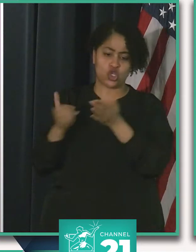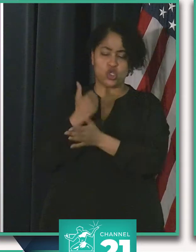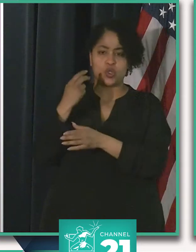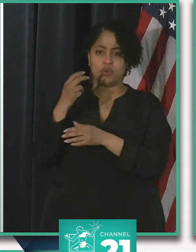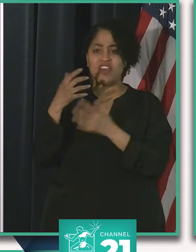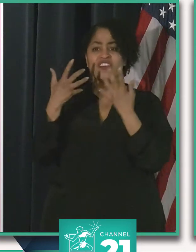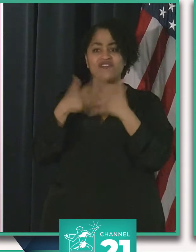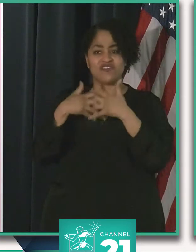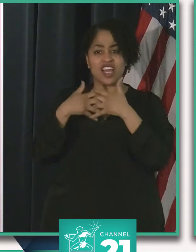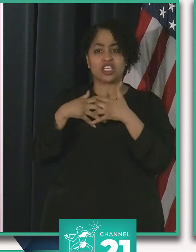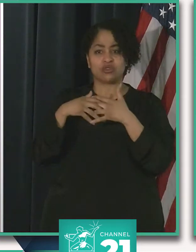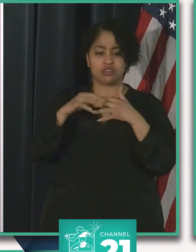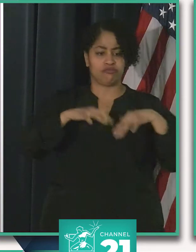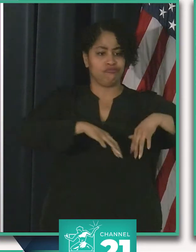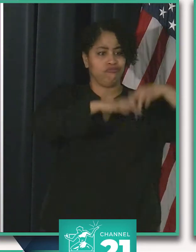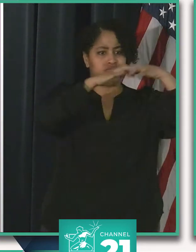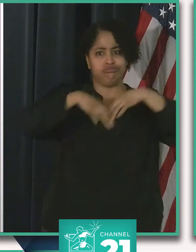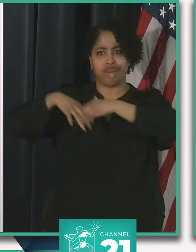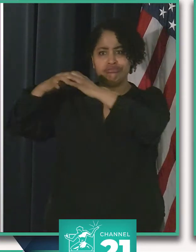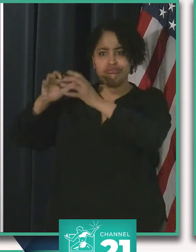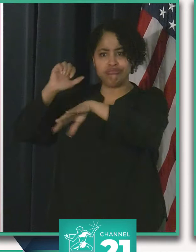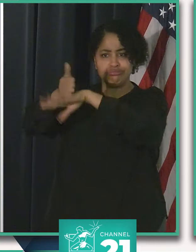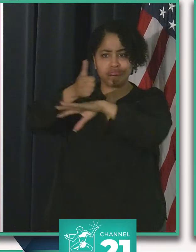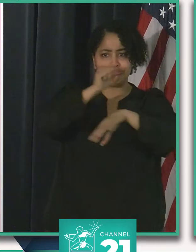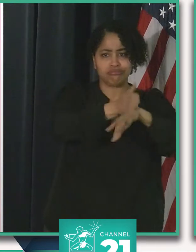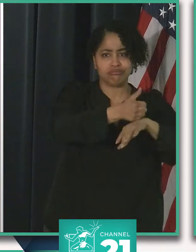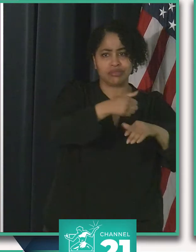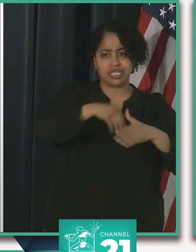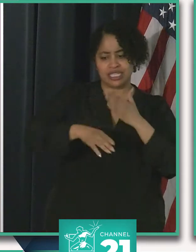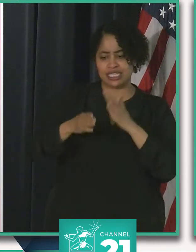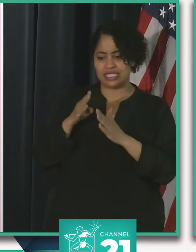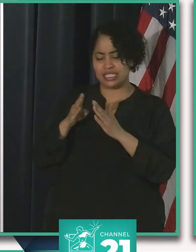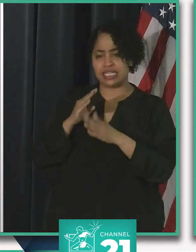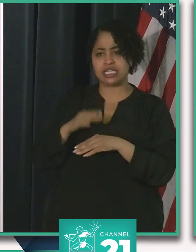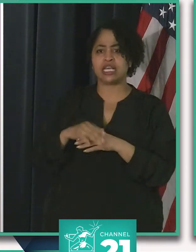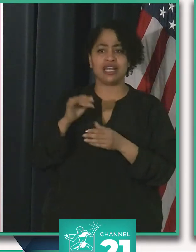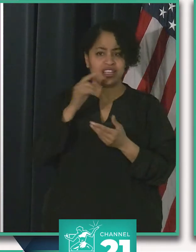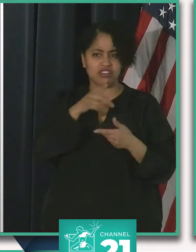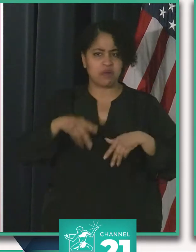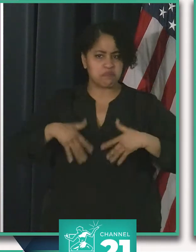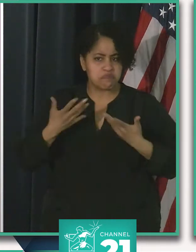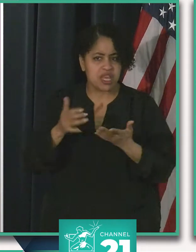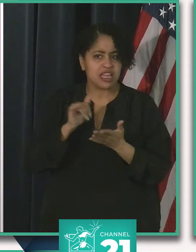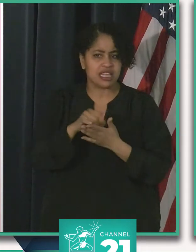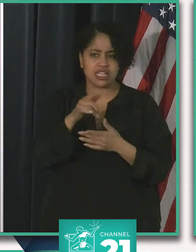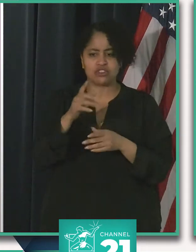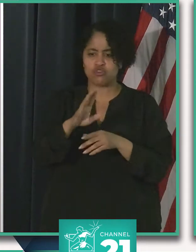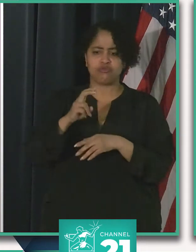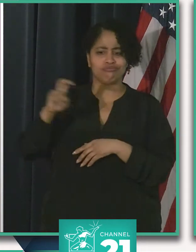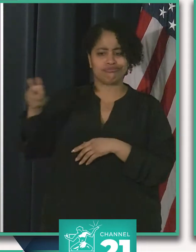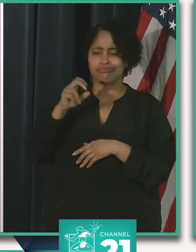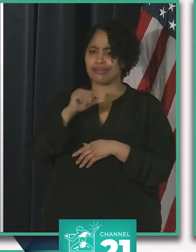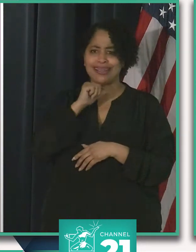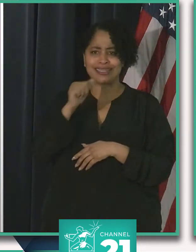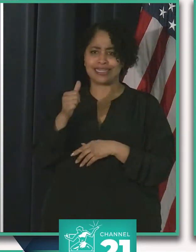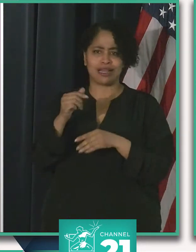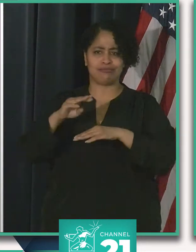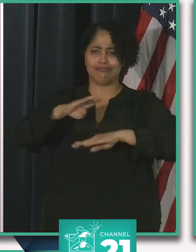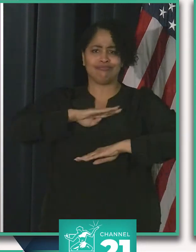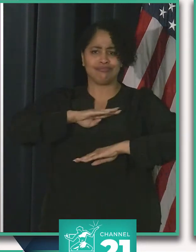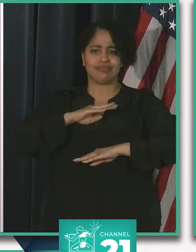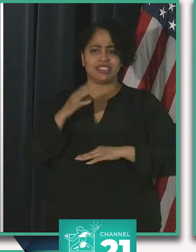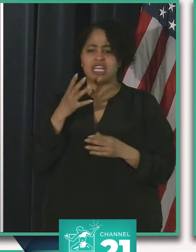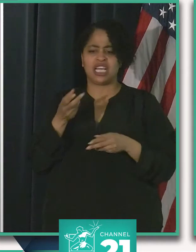are opening across the city, isn't the city admitting that its transit system is inadequate? And instead of investing in it, why are we